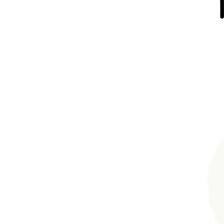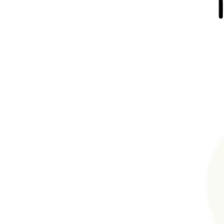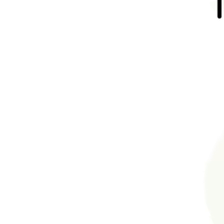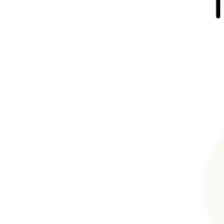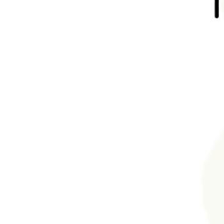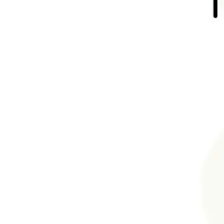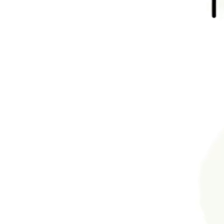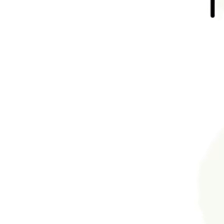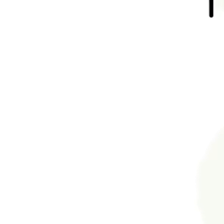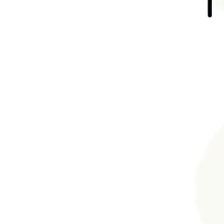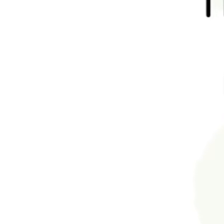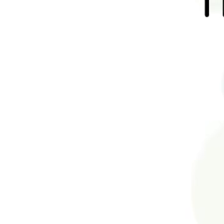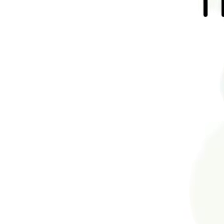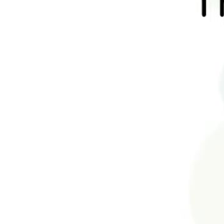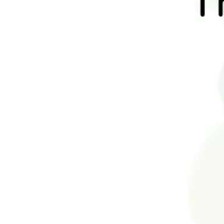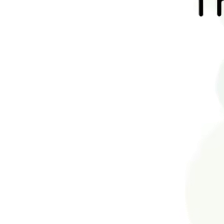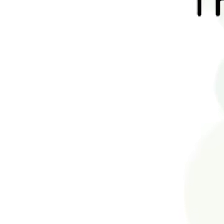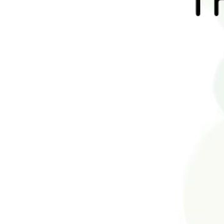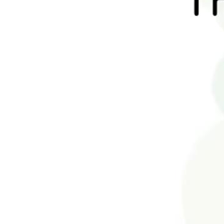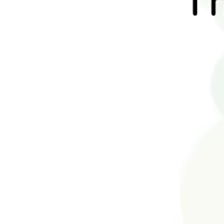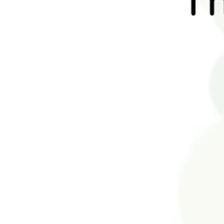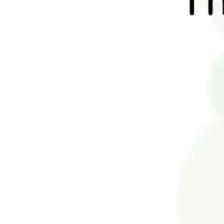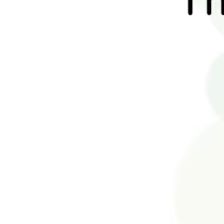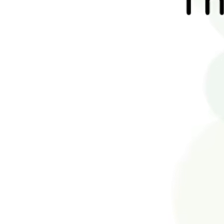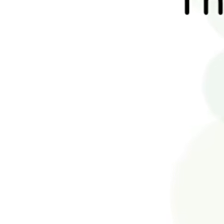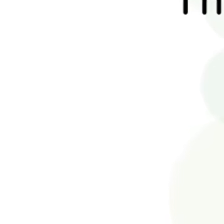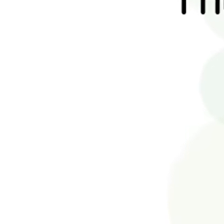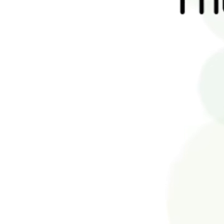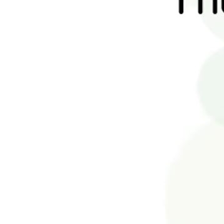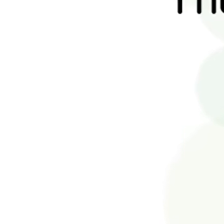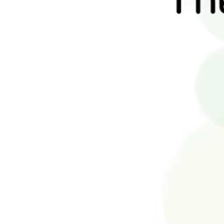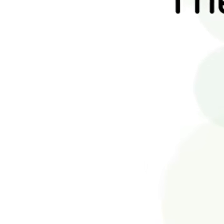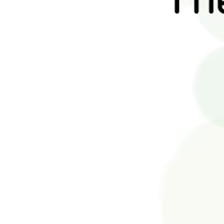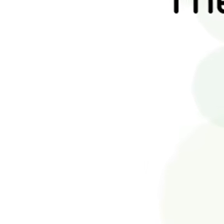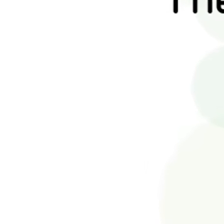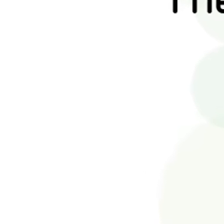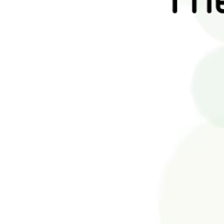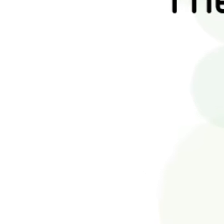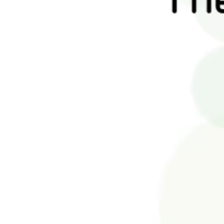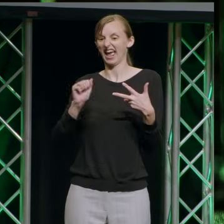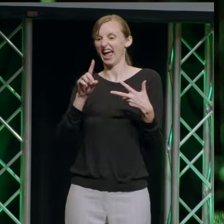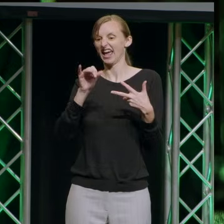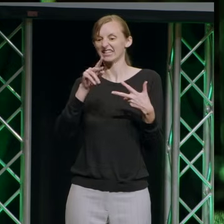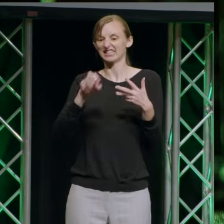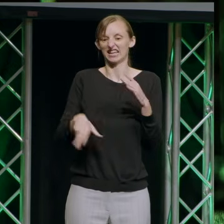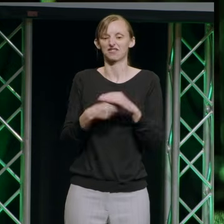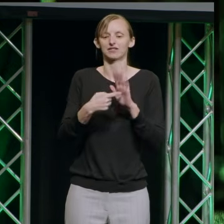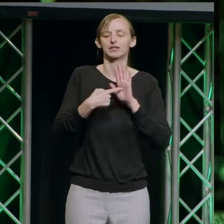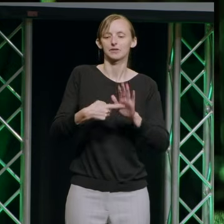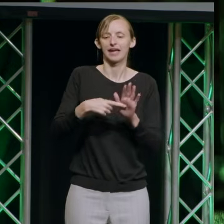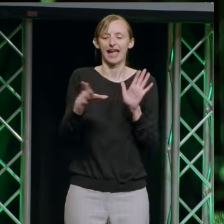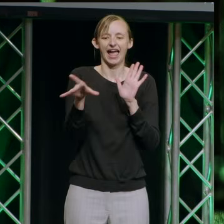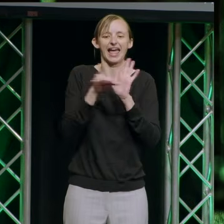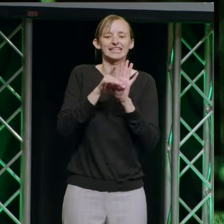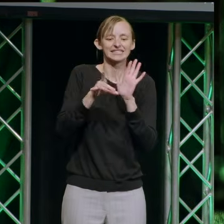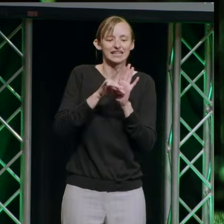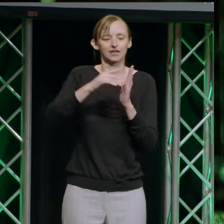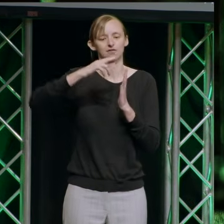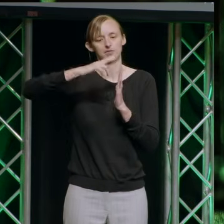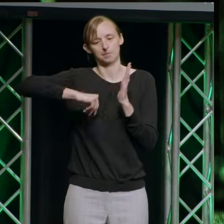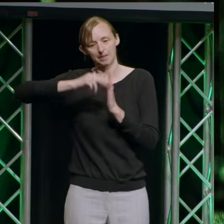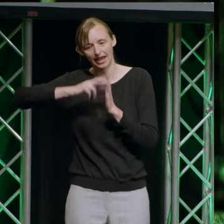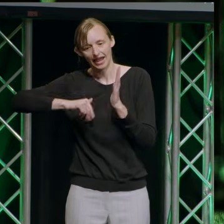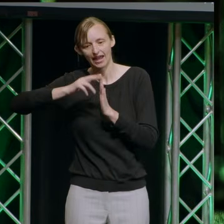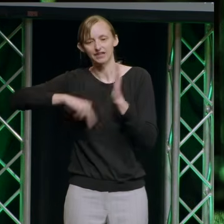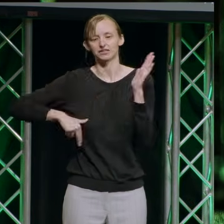is this material in front of you made of? And I want to talk about these synthetic additives. So these include adhesives, paints,